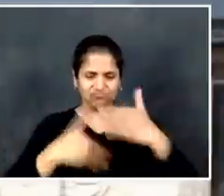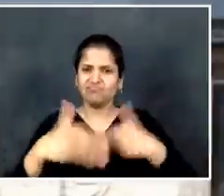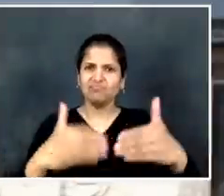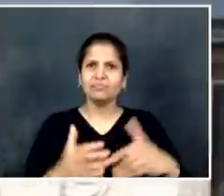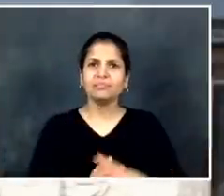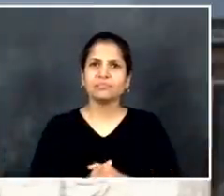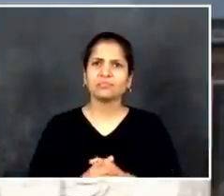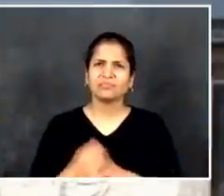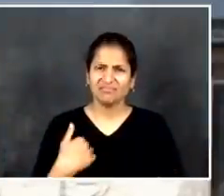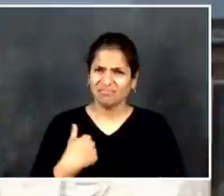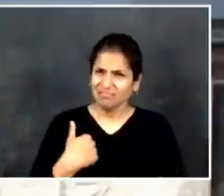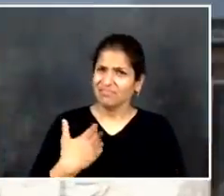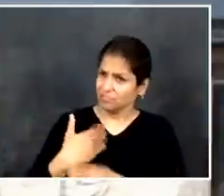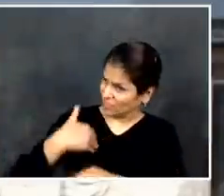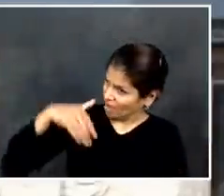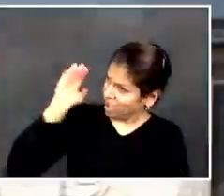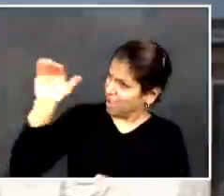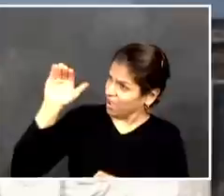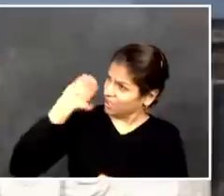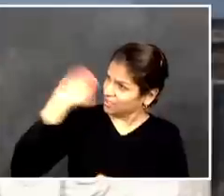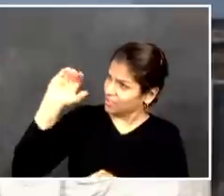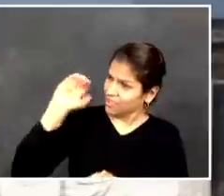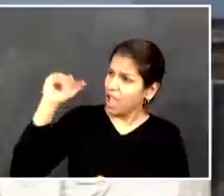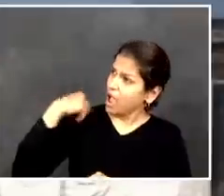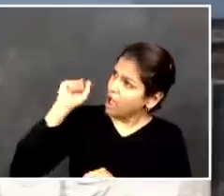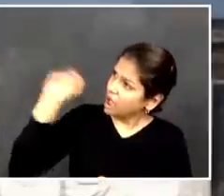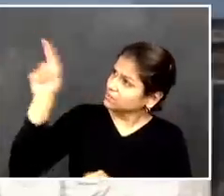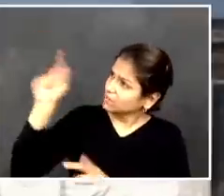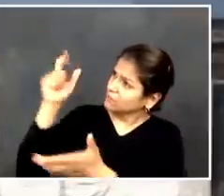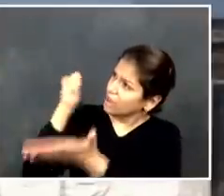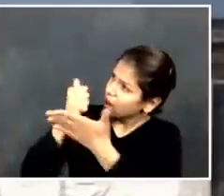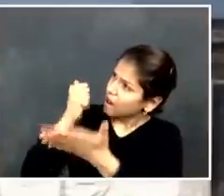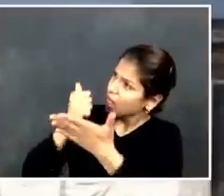going forward, we have to protect ourselves? And so